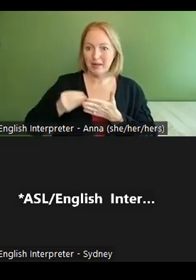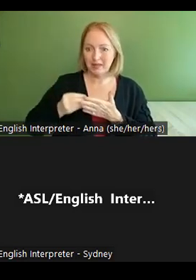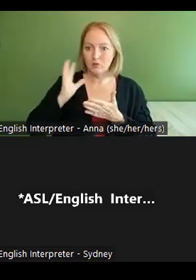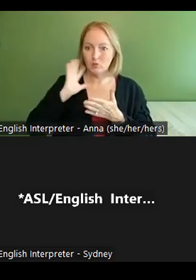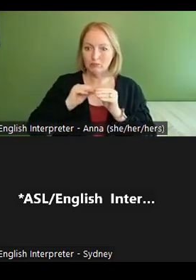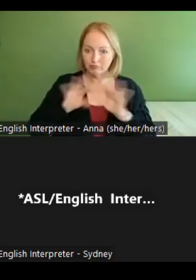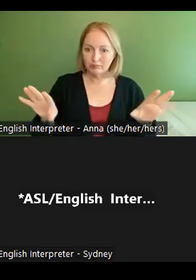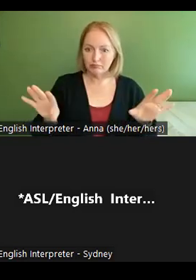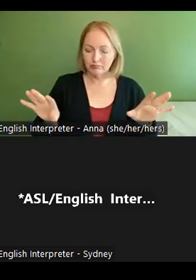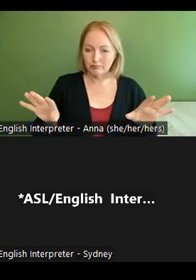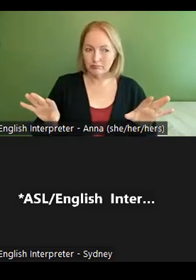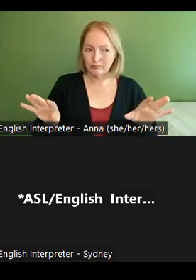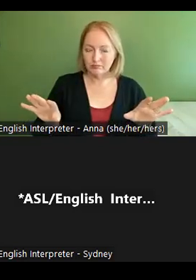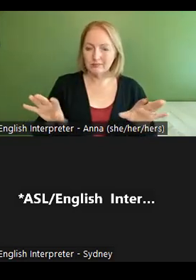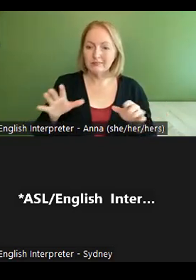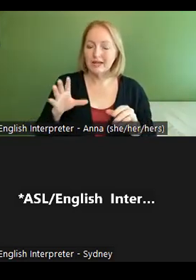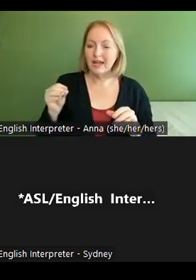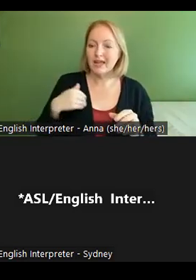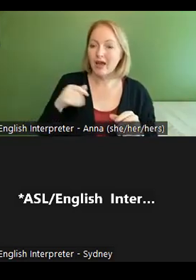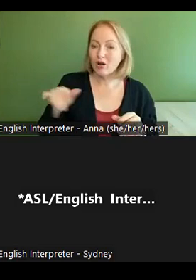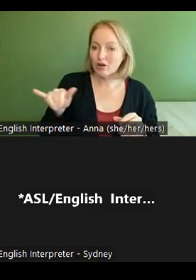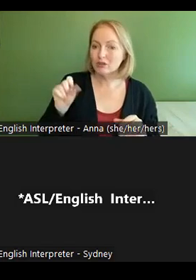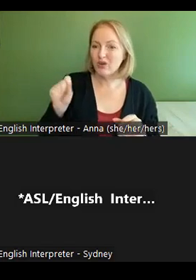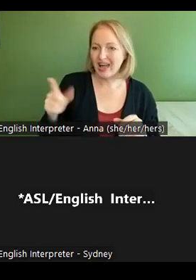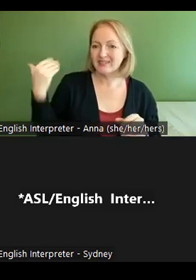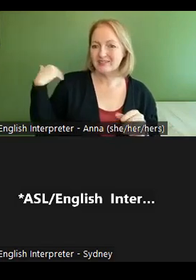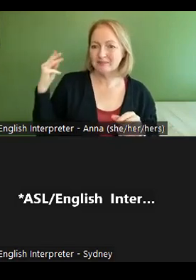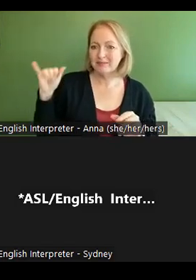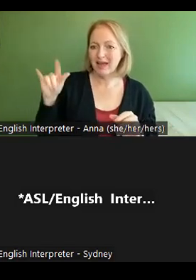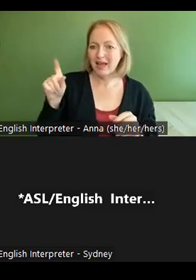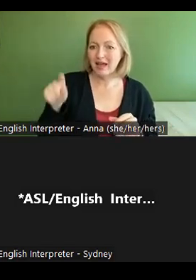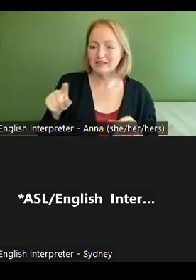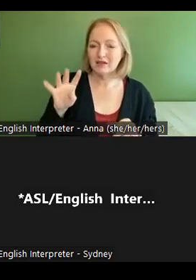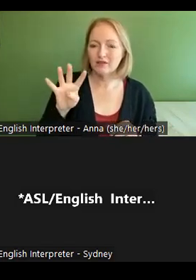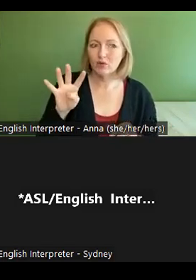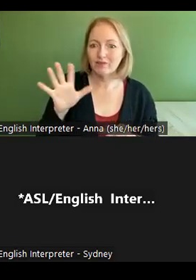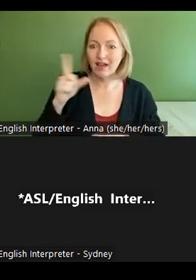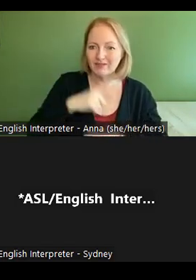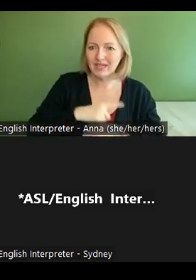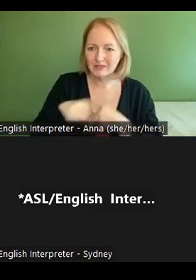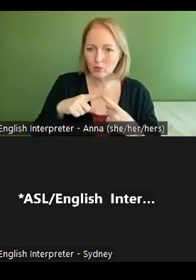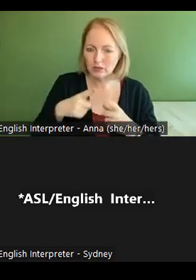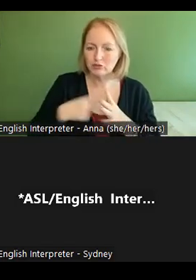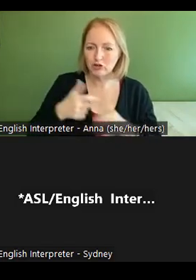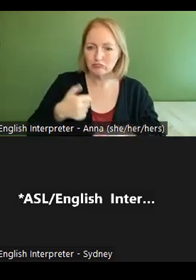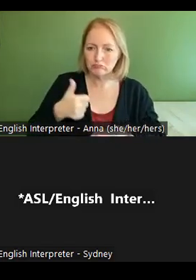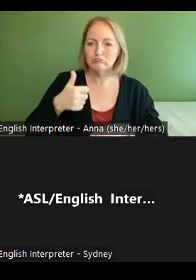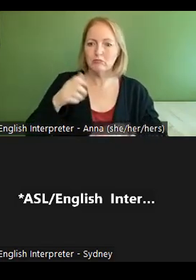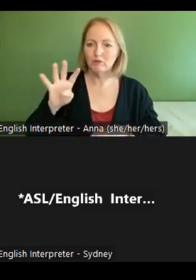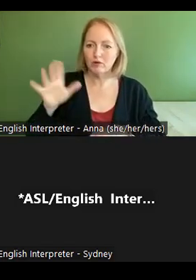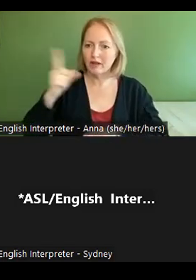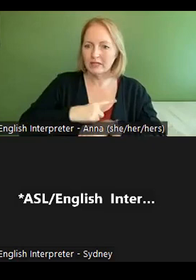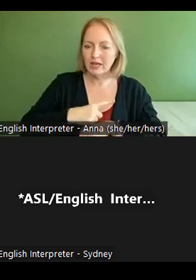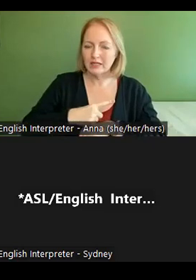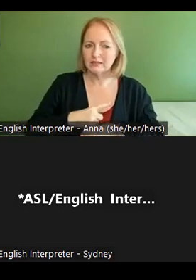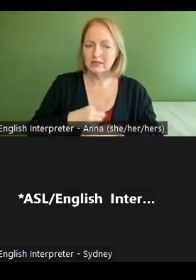out. And I asked the question also that the 45 days, when can we start those 45 days? And